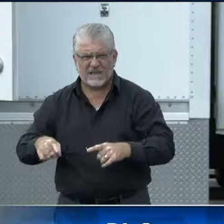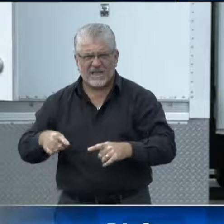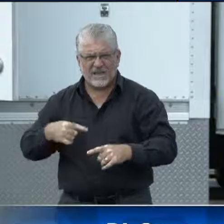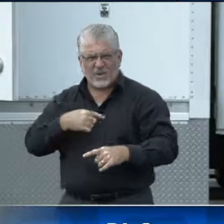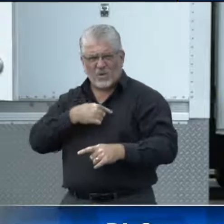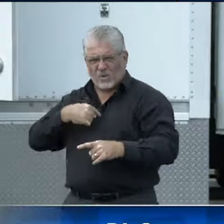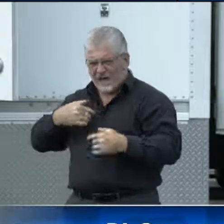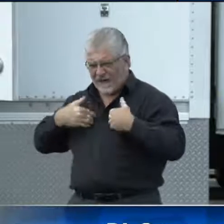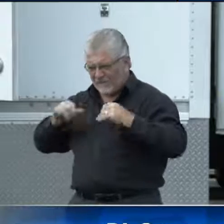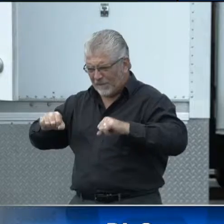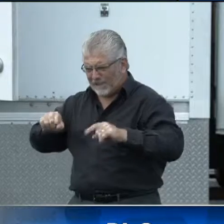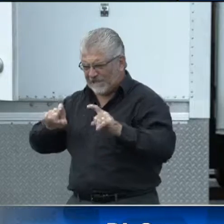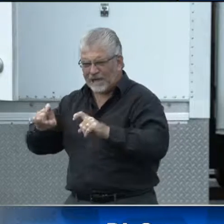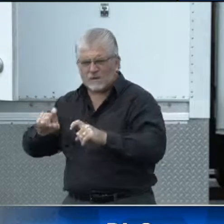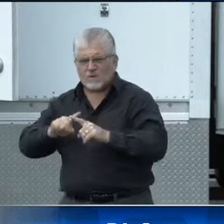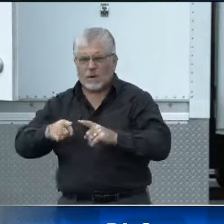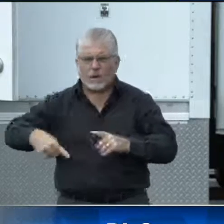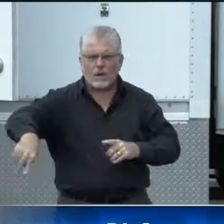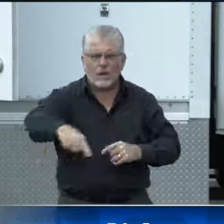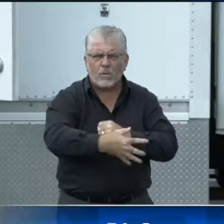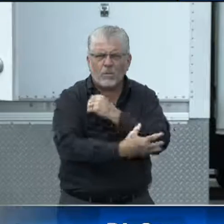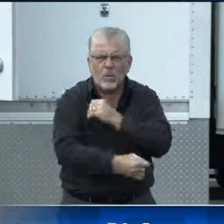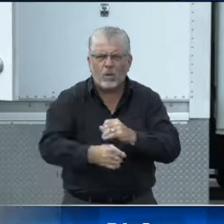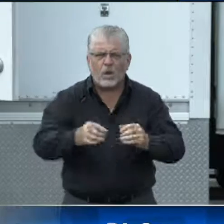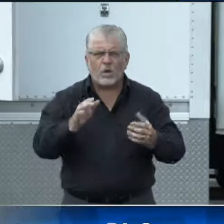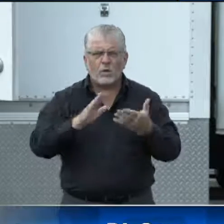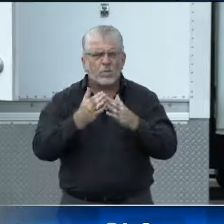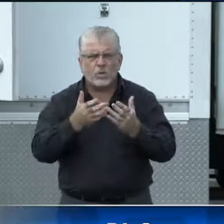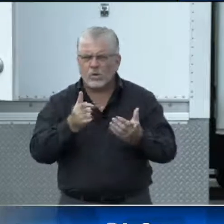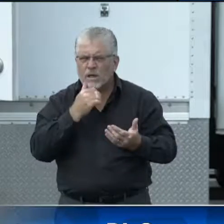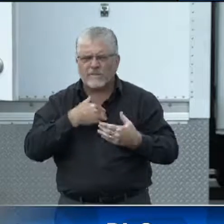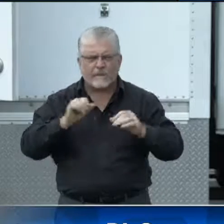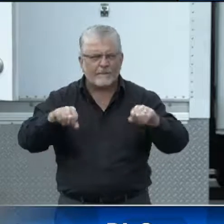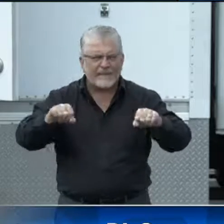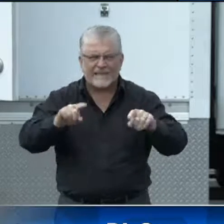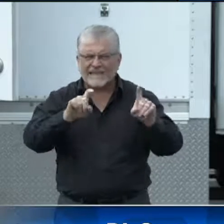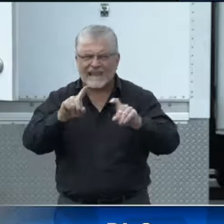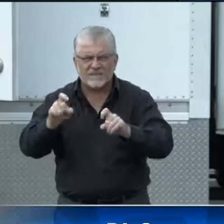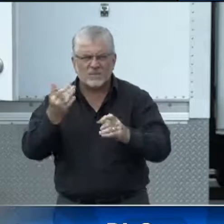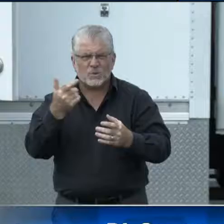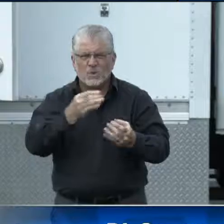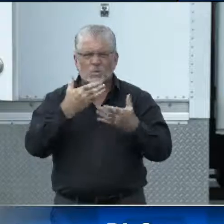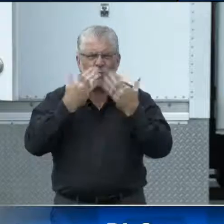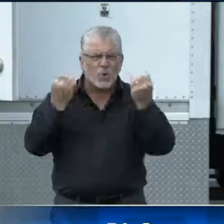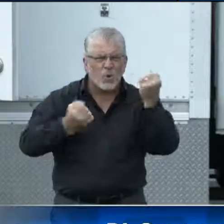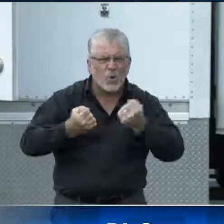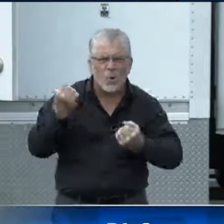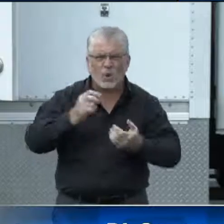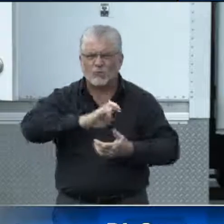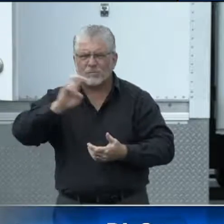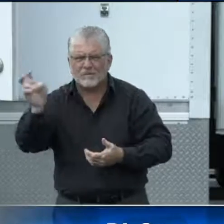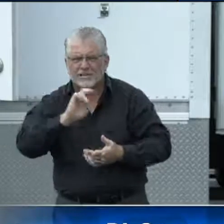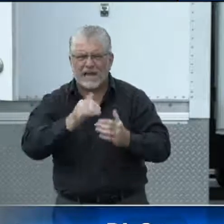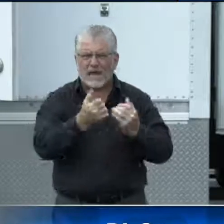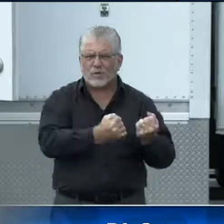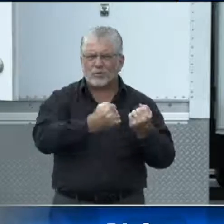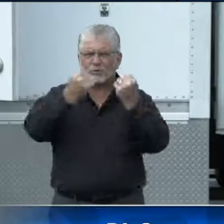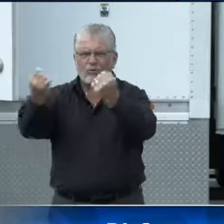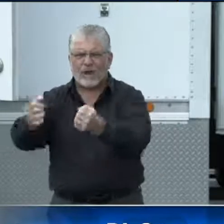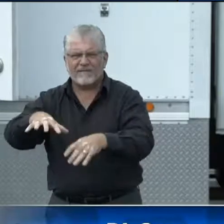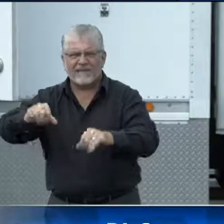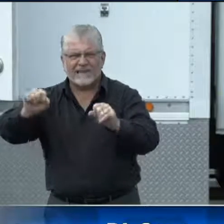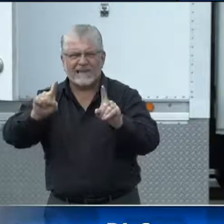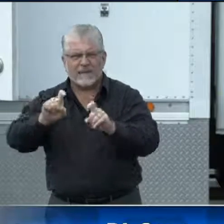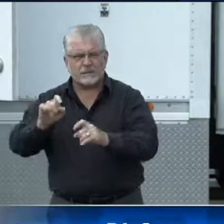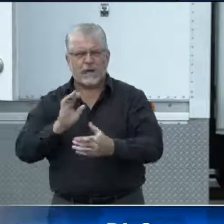we continue the fight against this dangerous virus. So, if you can't make it to a KATE tour